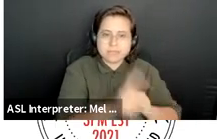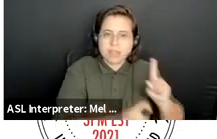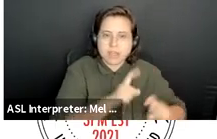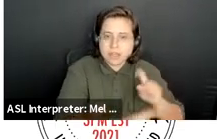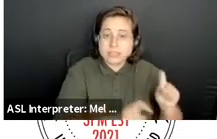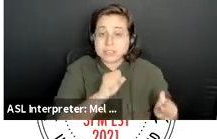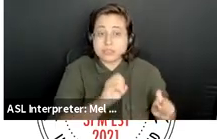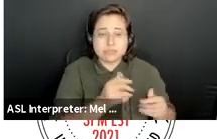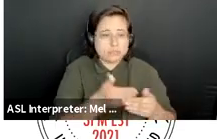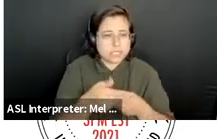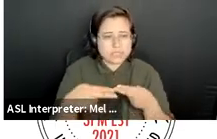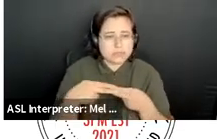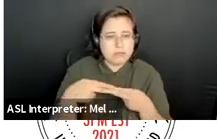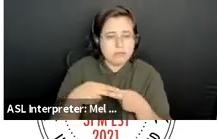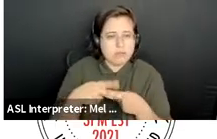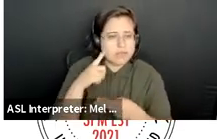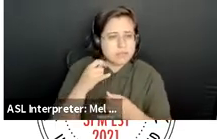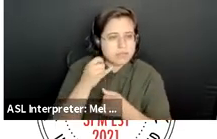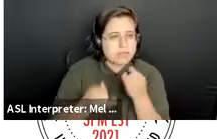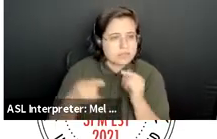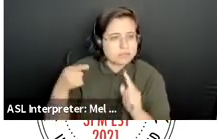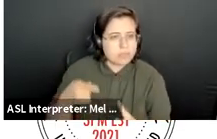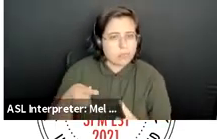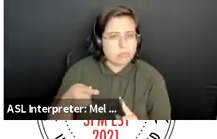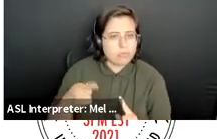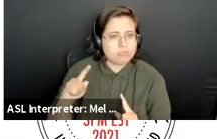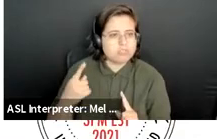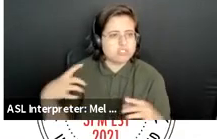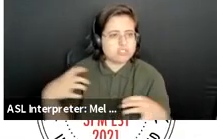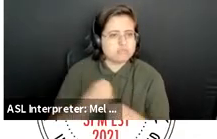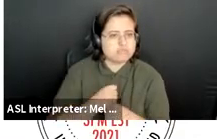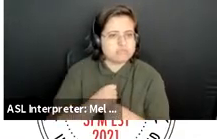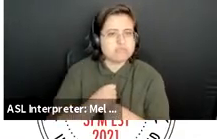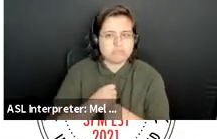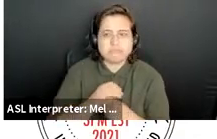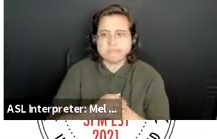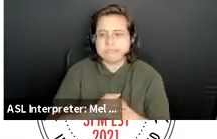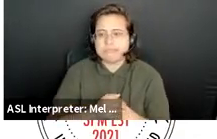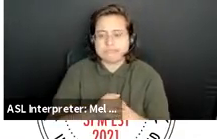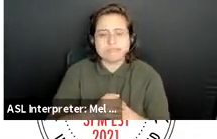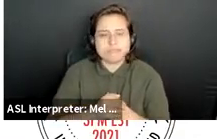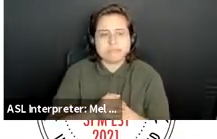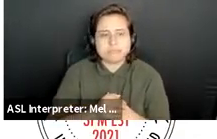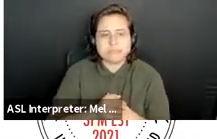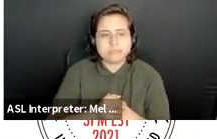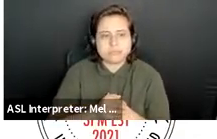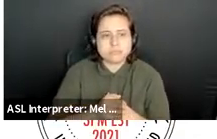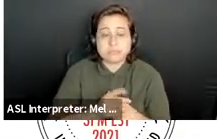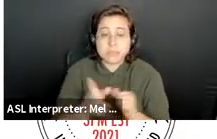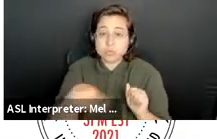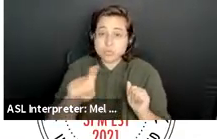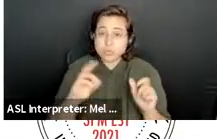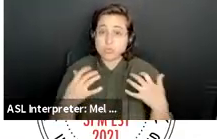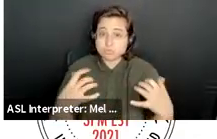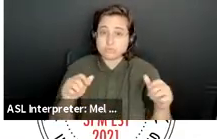advance the slide, I think our last point to make is just to summarize that there are things you can do to